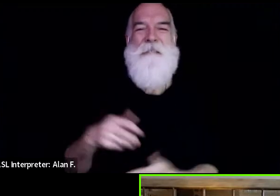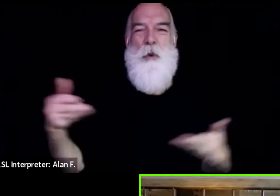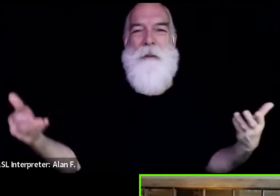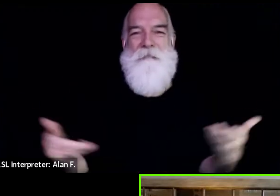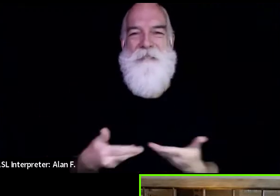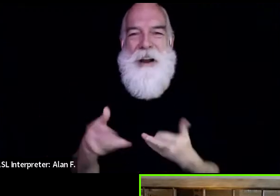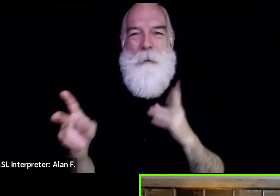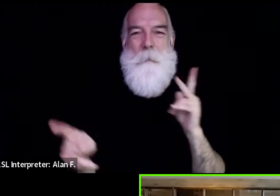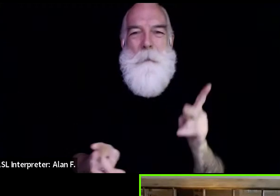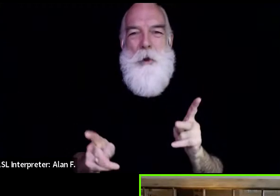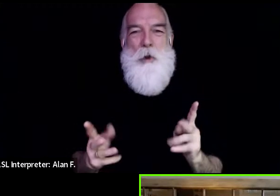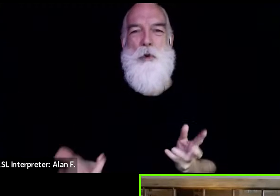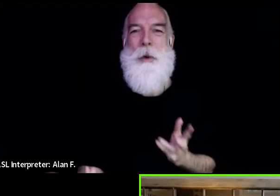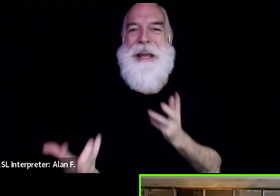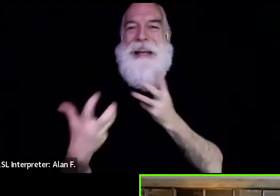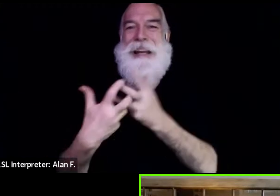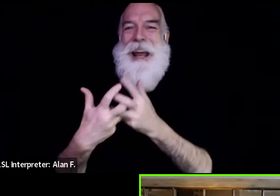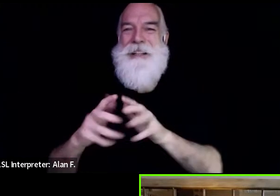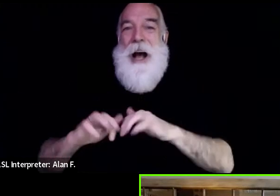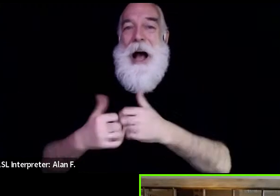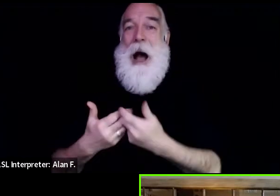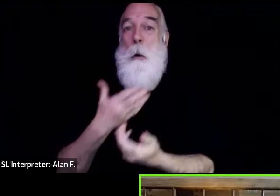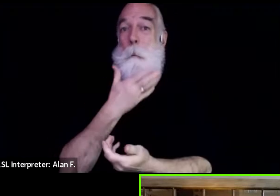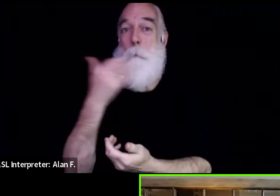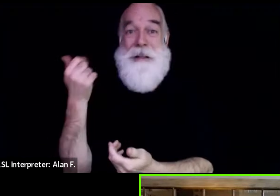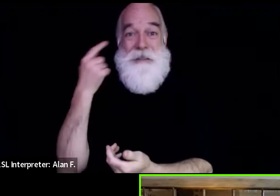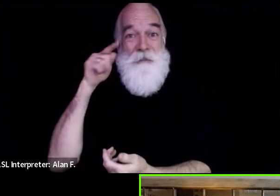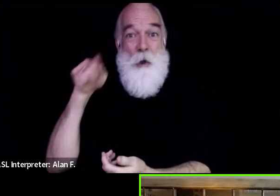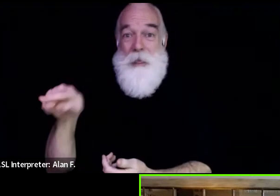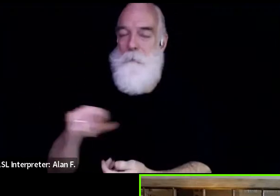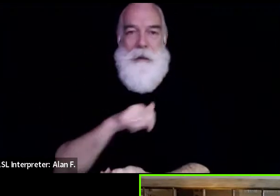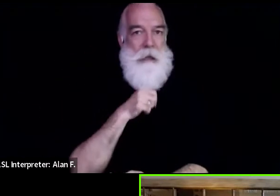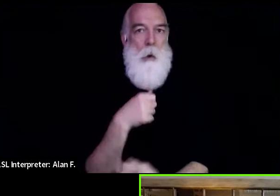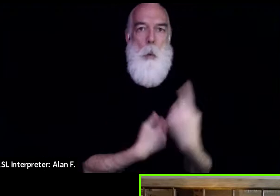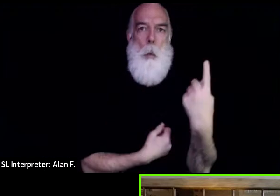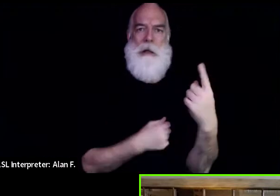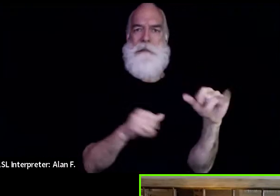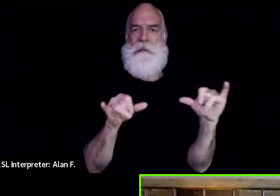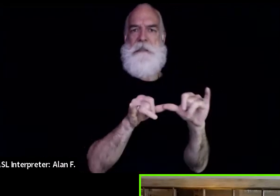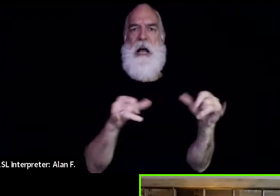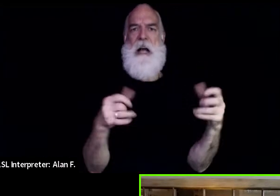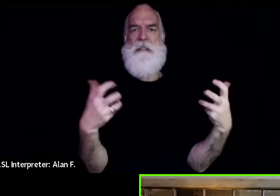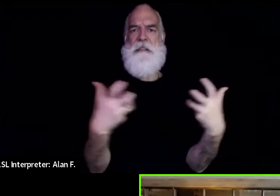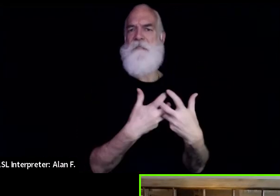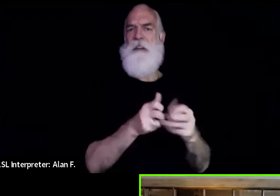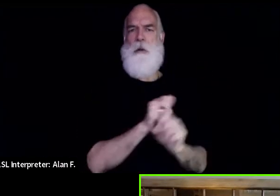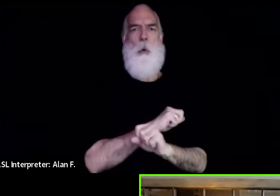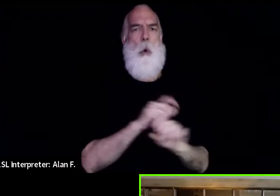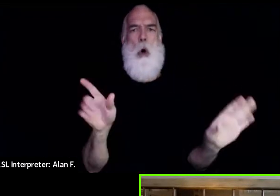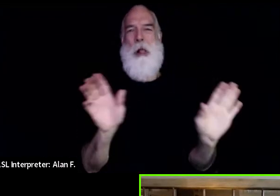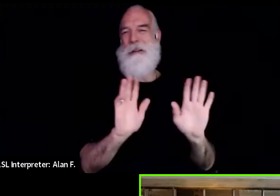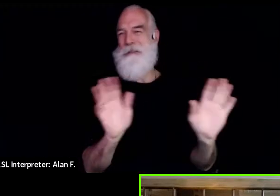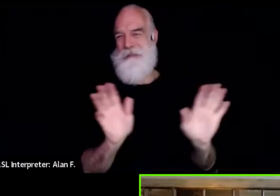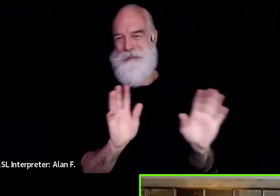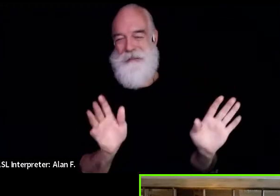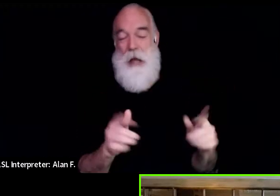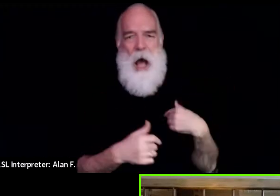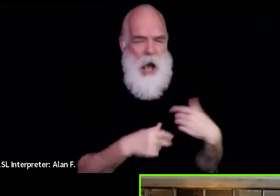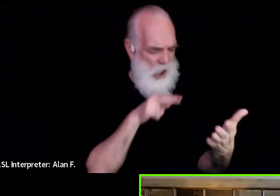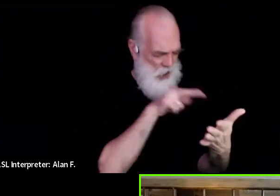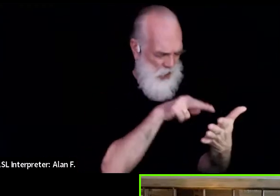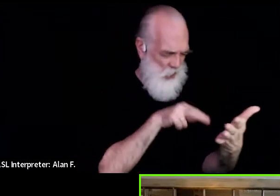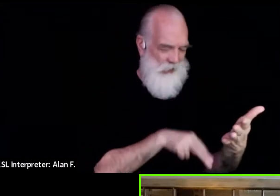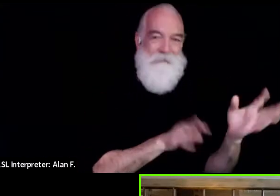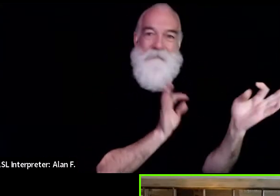for them, not in this kind of one size fits all way. Because when I looked at the feedback, I thought this is